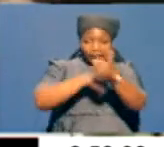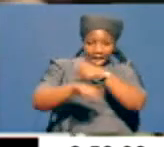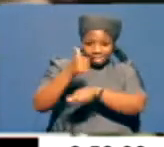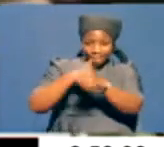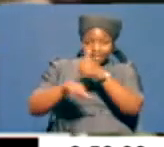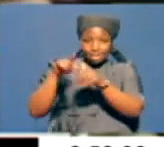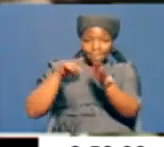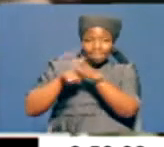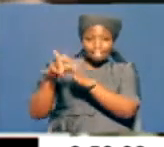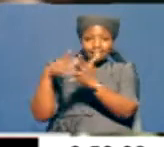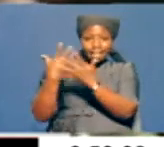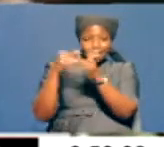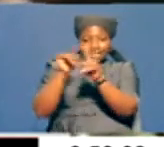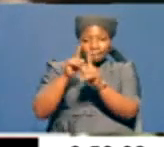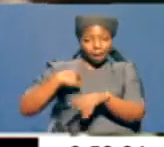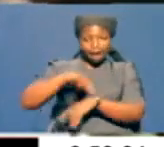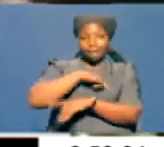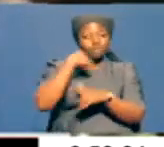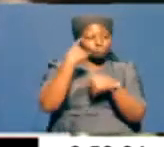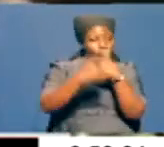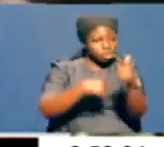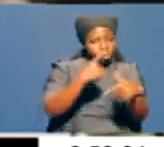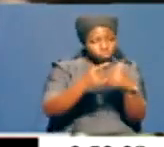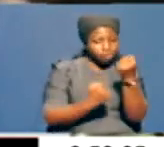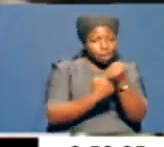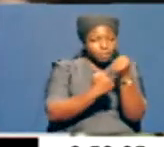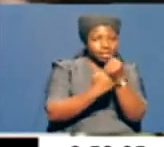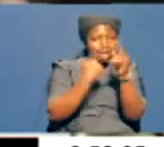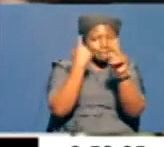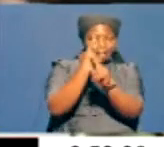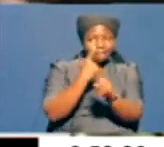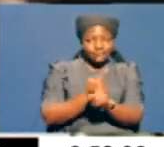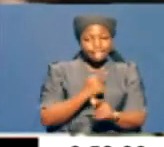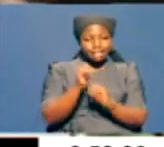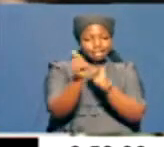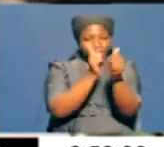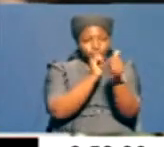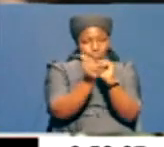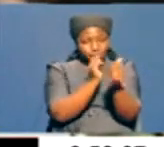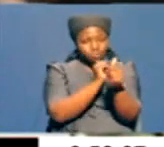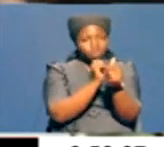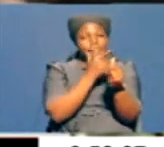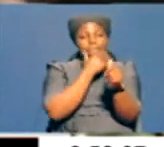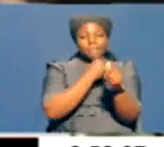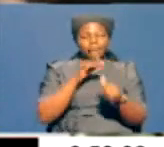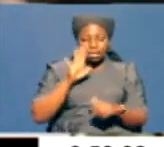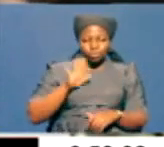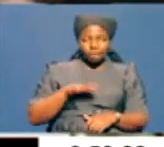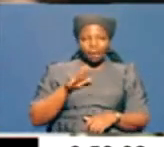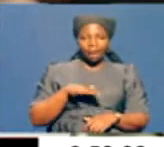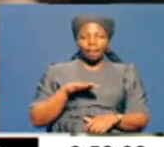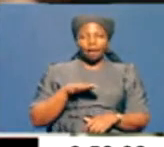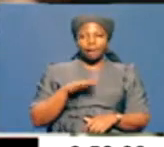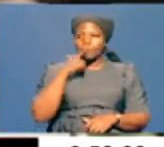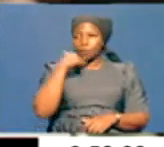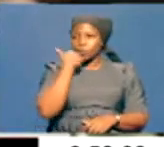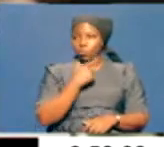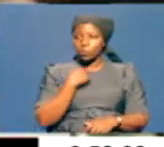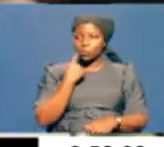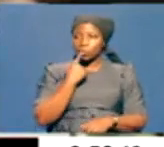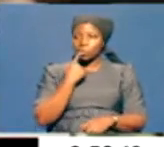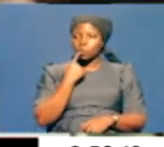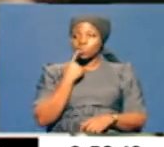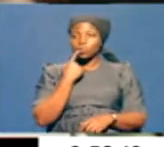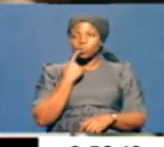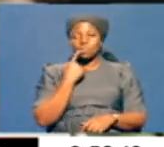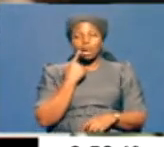continue supporting the very active sportsmen and women who are great